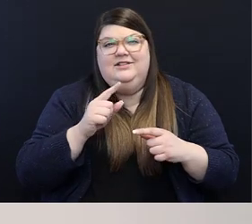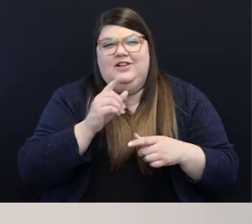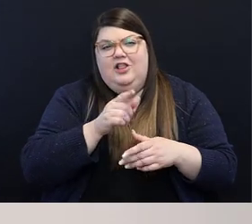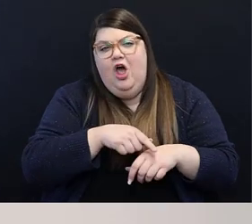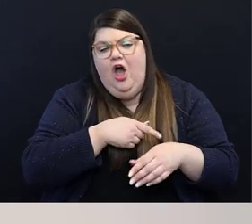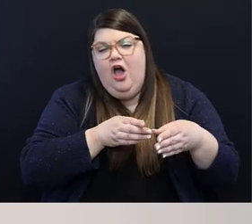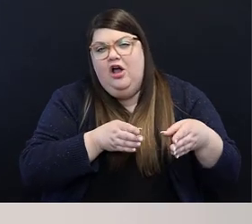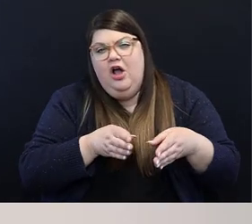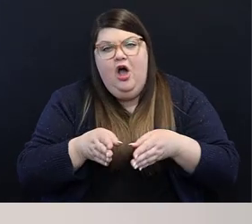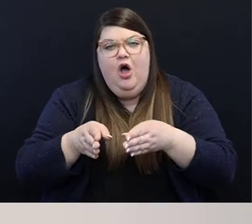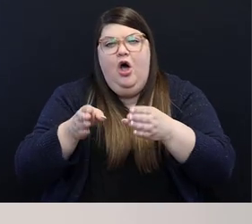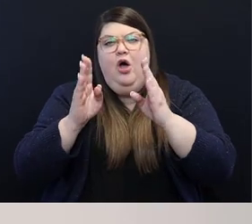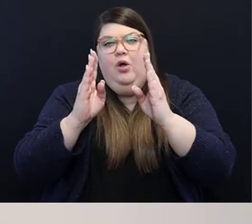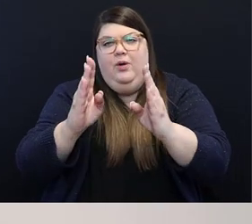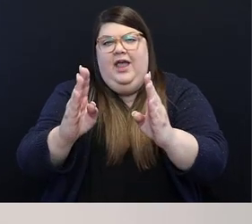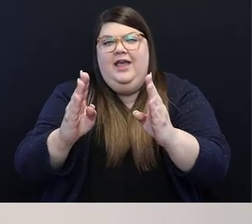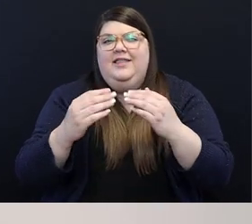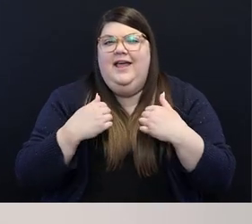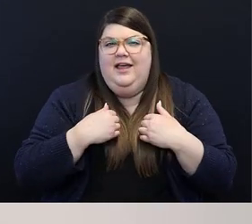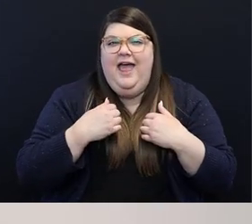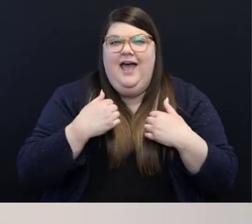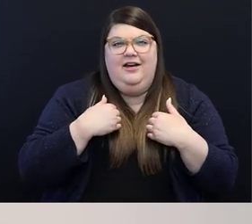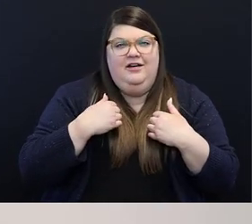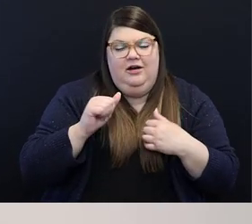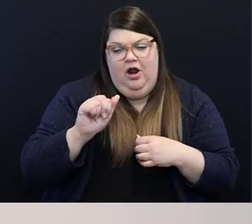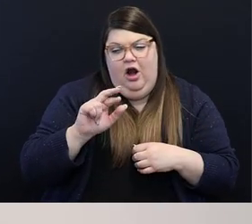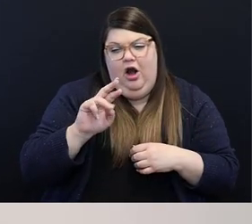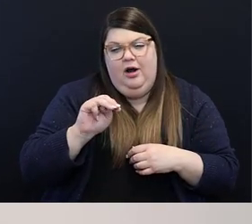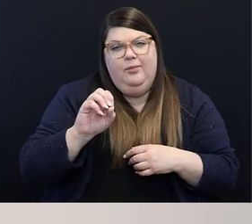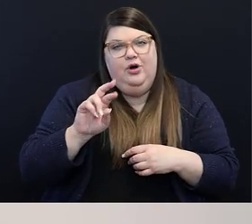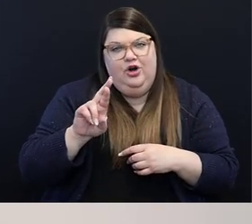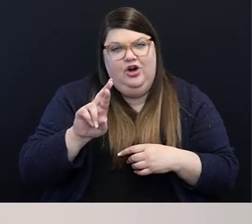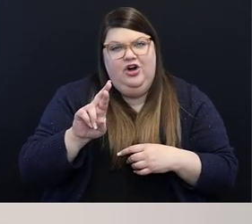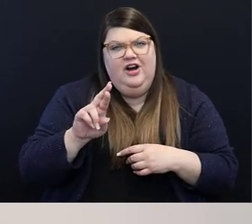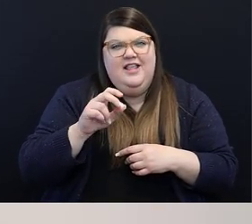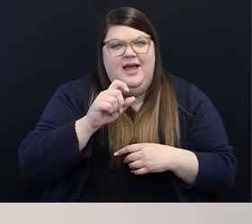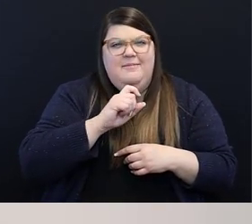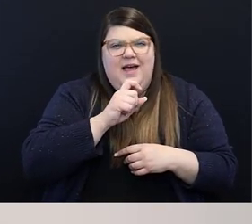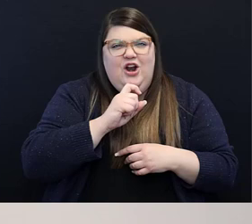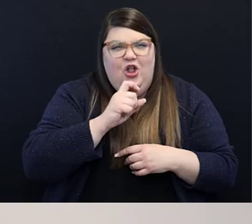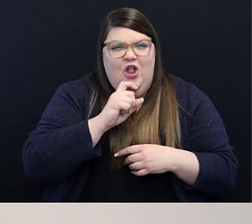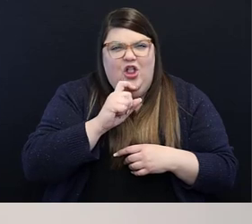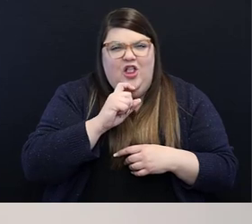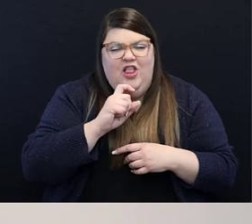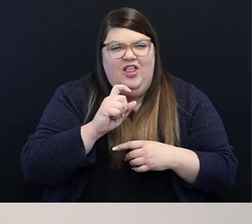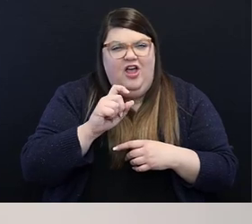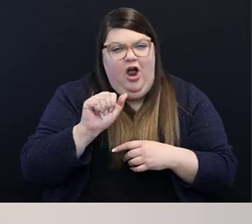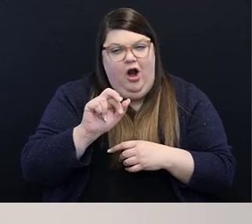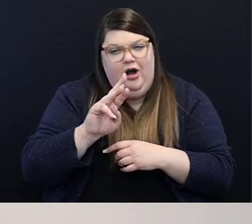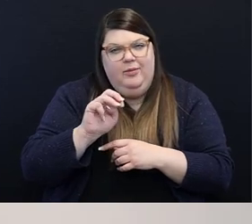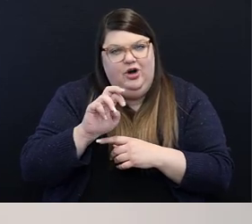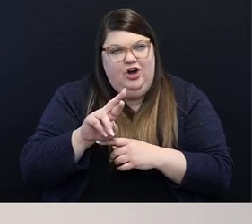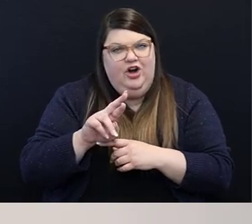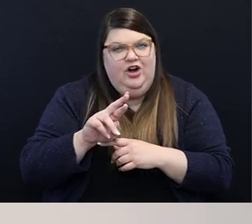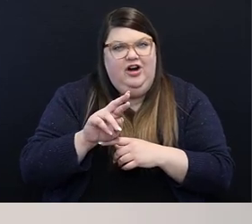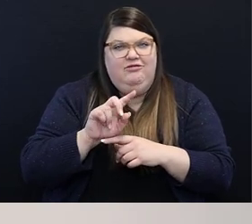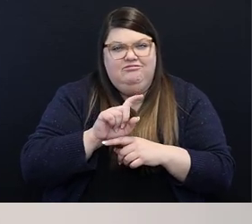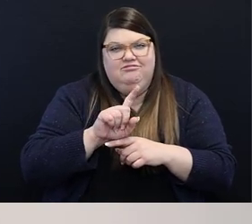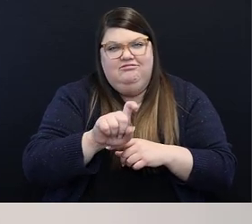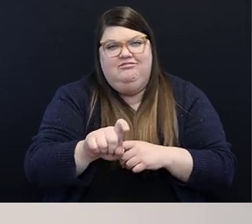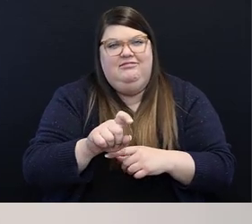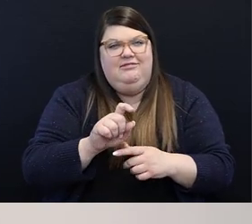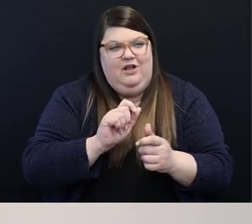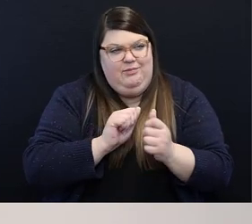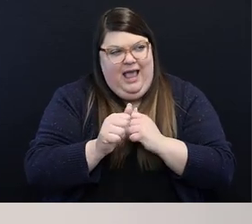all the armor. So I was passing all that metallic armor, like, for 3 years. And